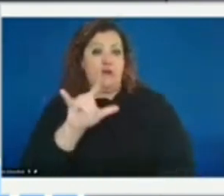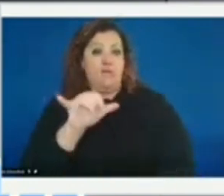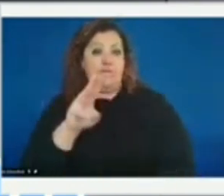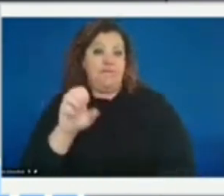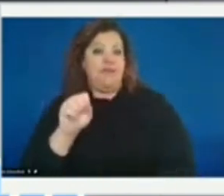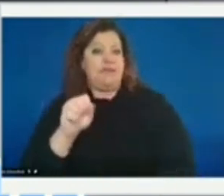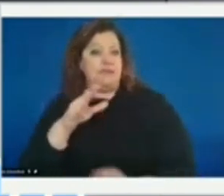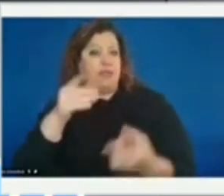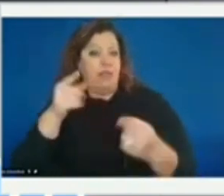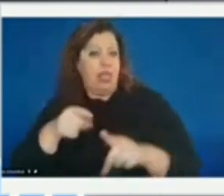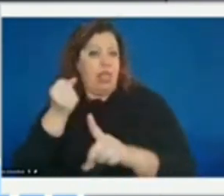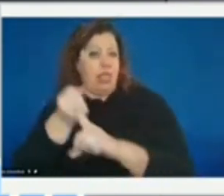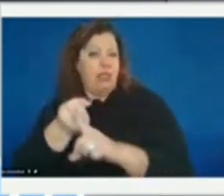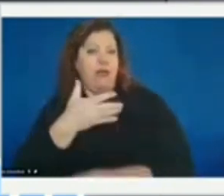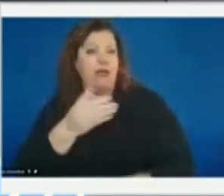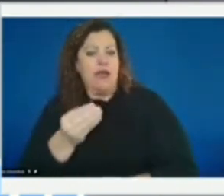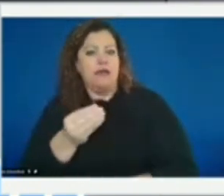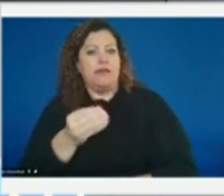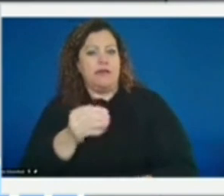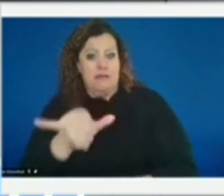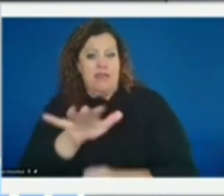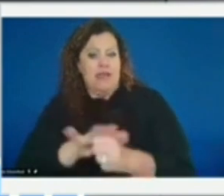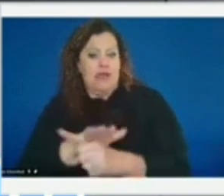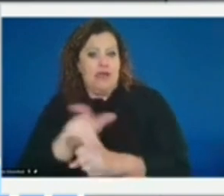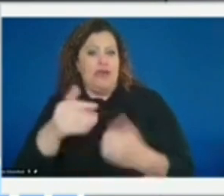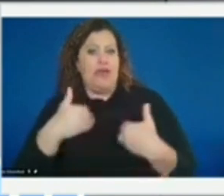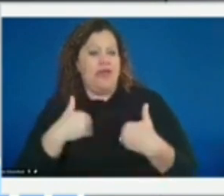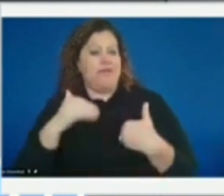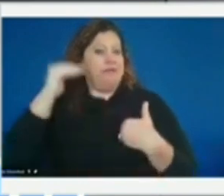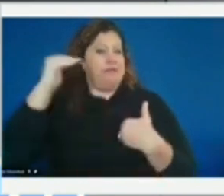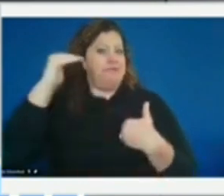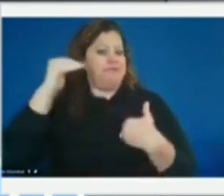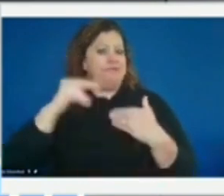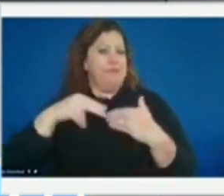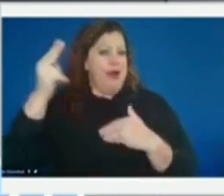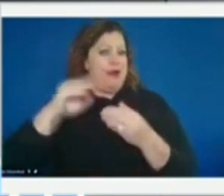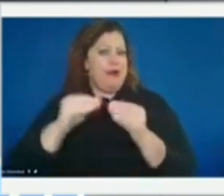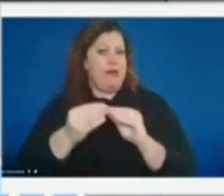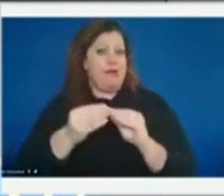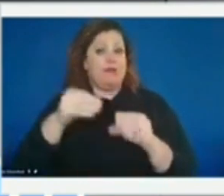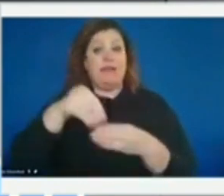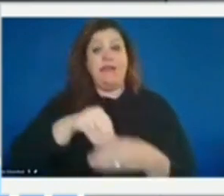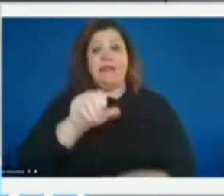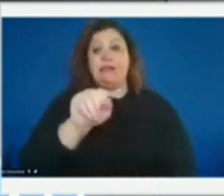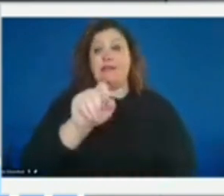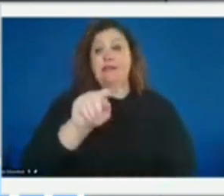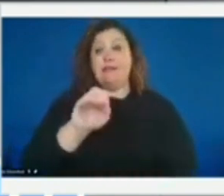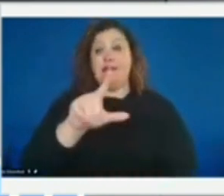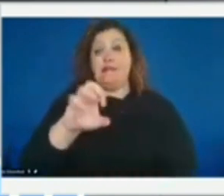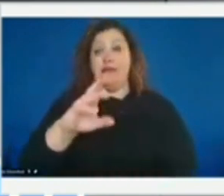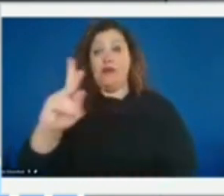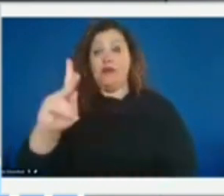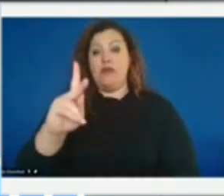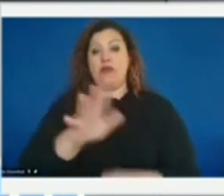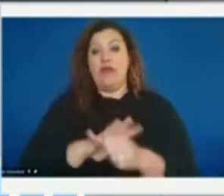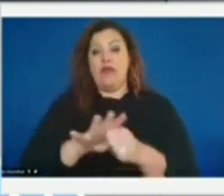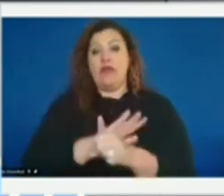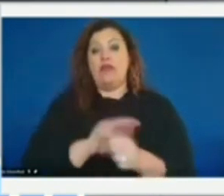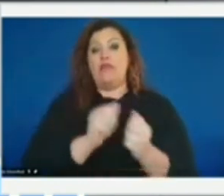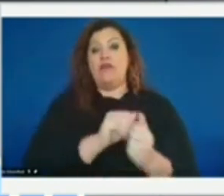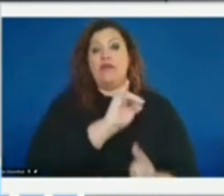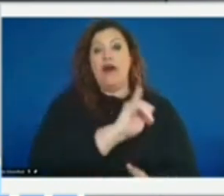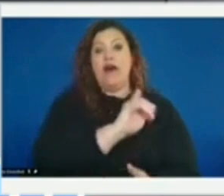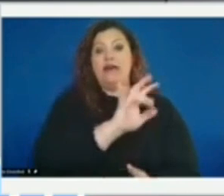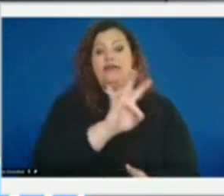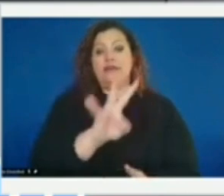have consistent high numbers. In the Steel Creek Division, between I-77 South Boulevard,